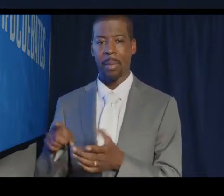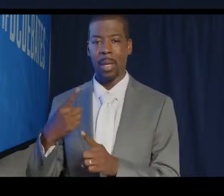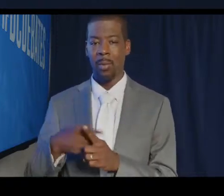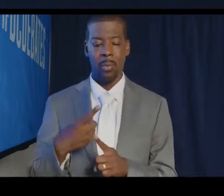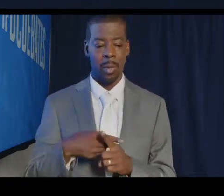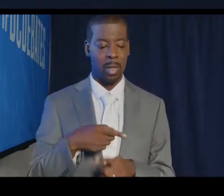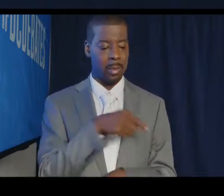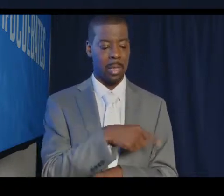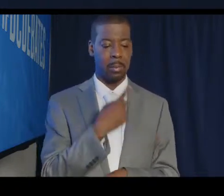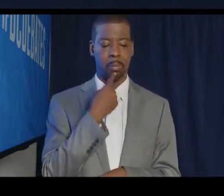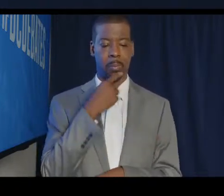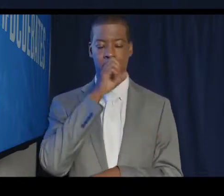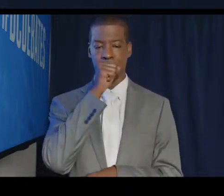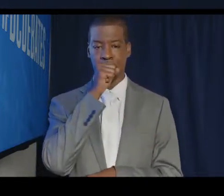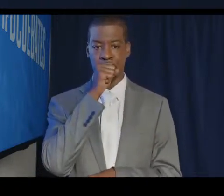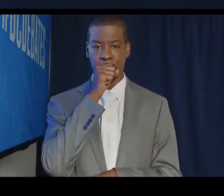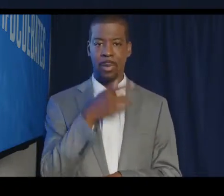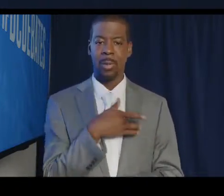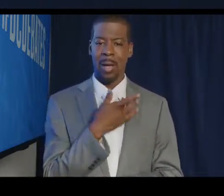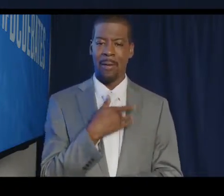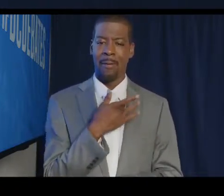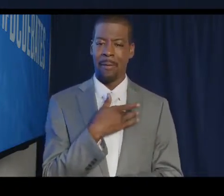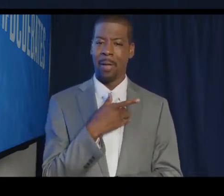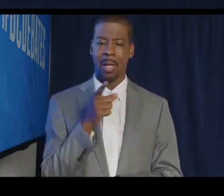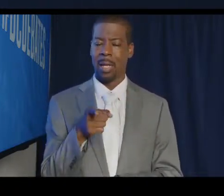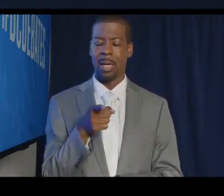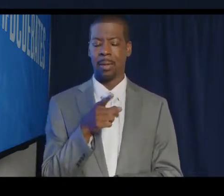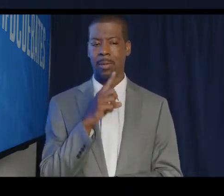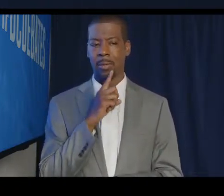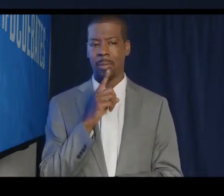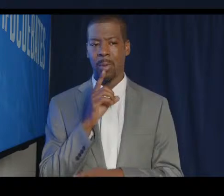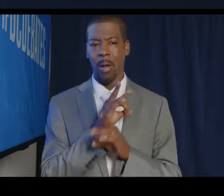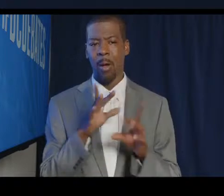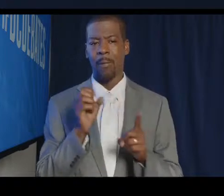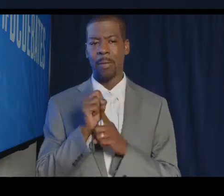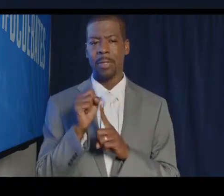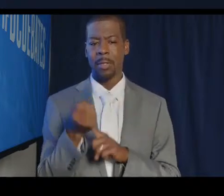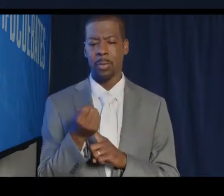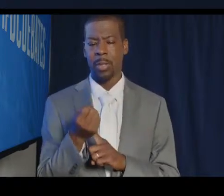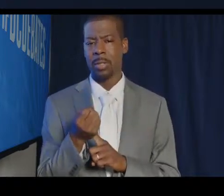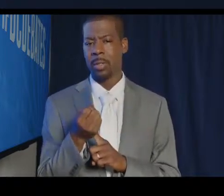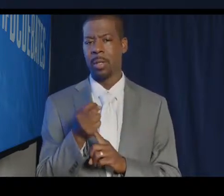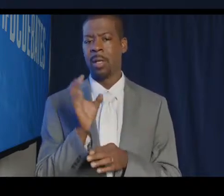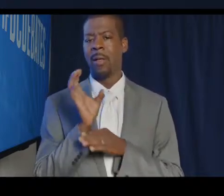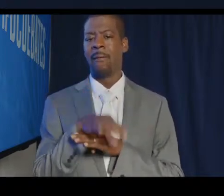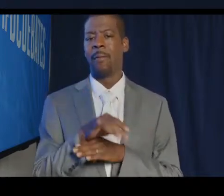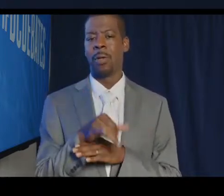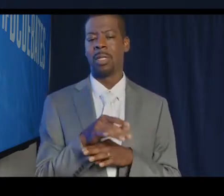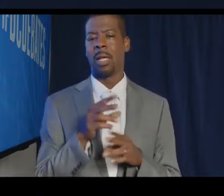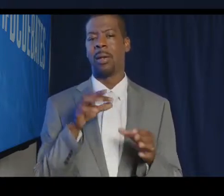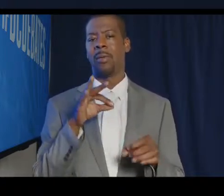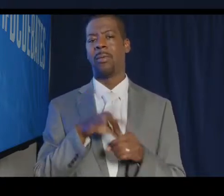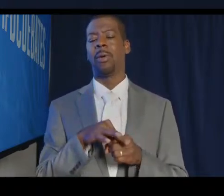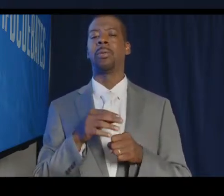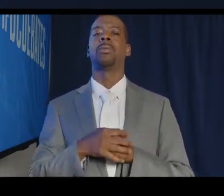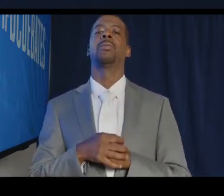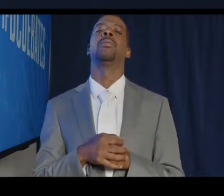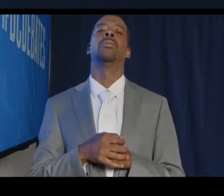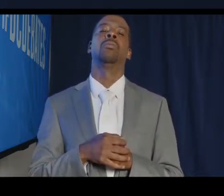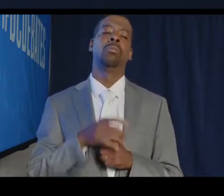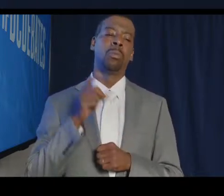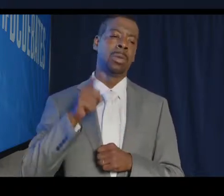it, and basically, I feel like, put people's backs up against the walls by forcing that vote in August. And so I feel like we need to ask